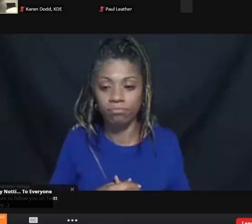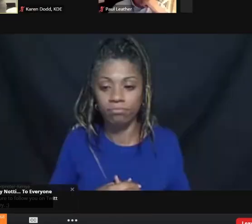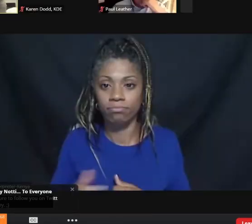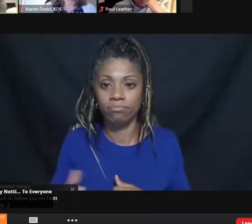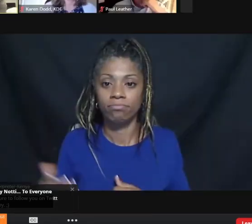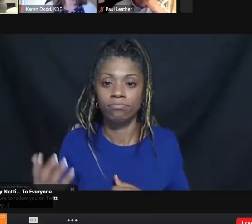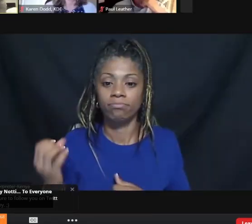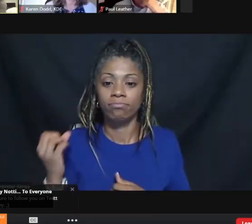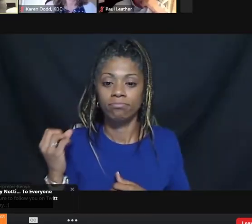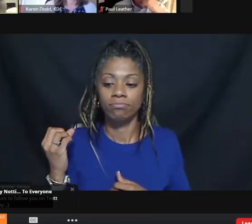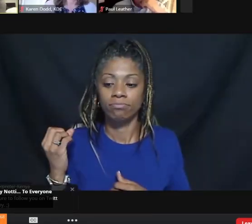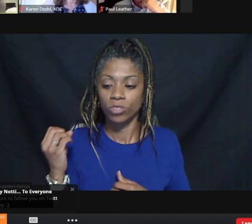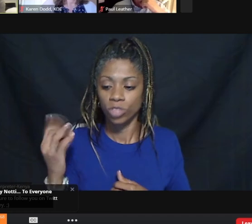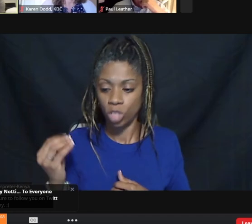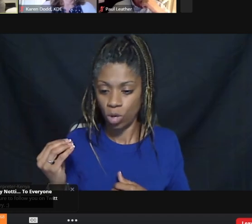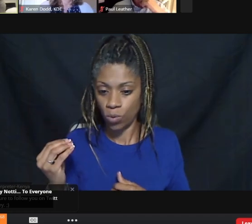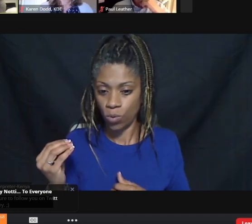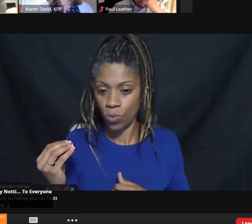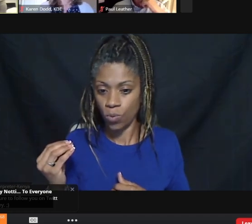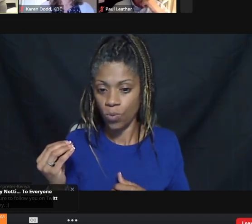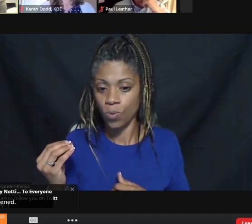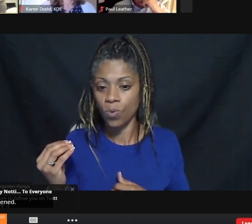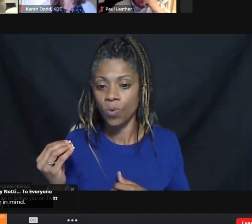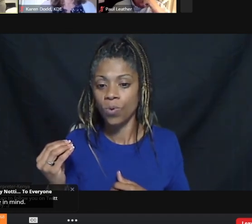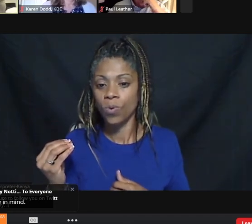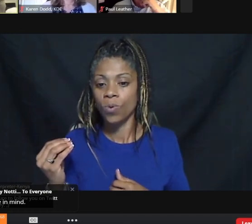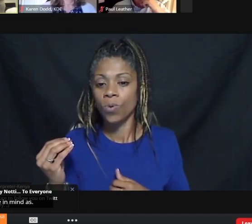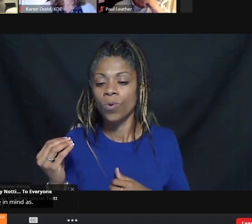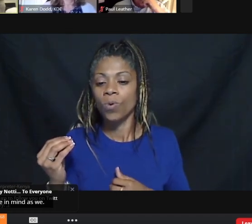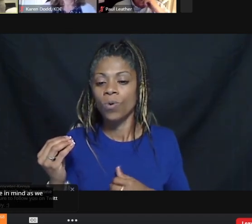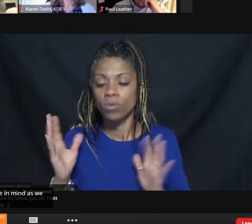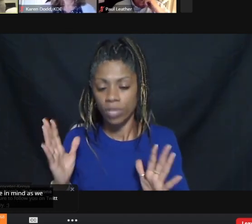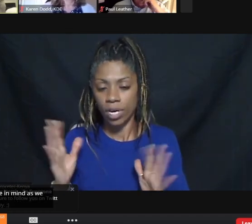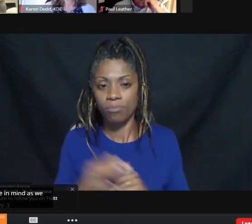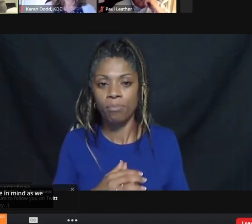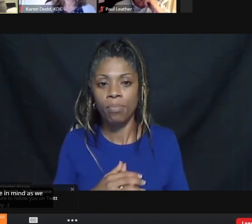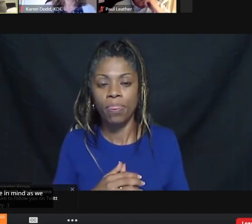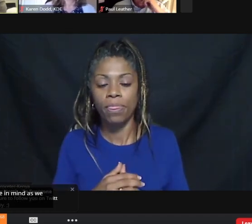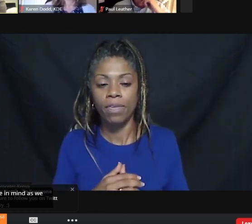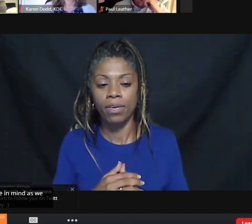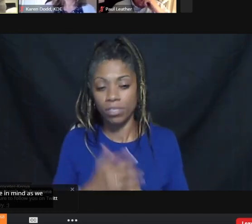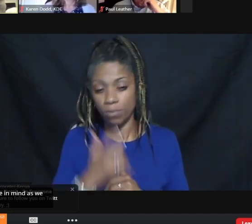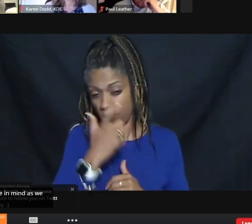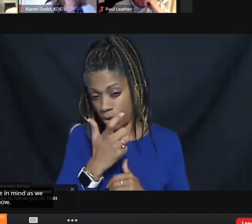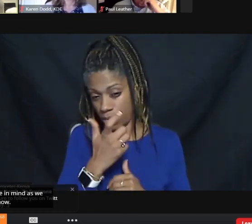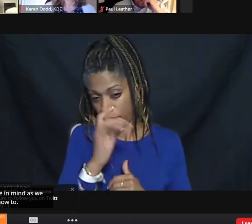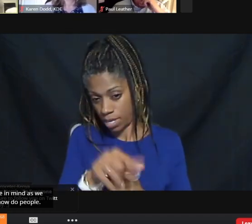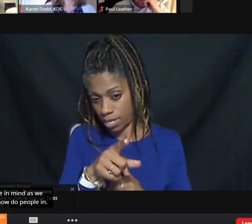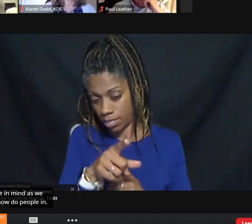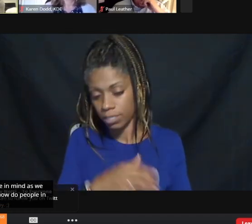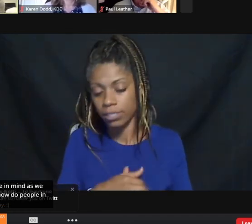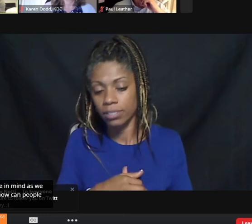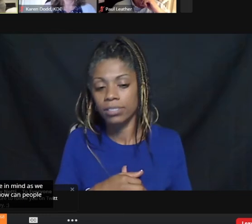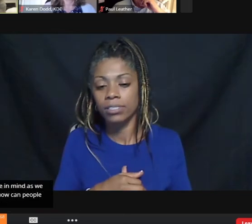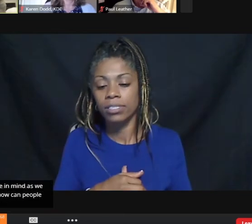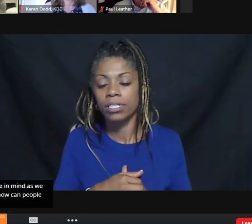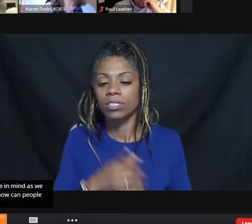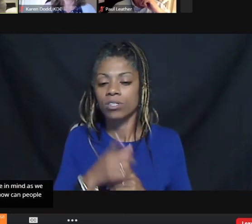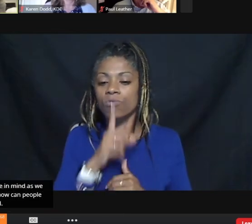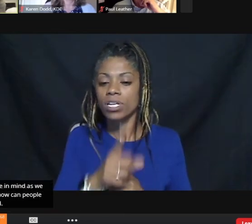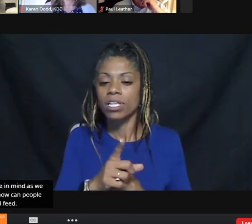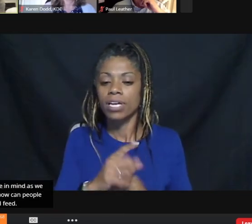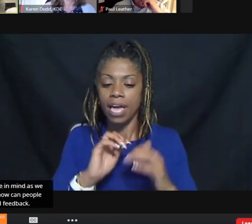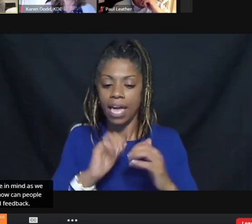So, the thing to have in mind as we listen to that was just the idea of how do people improve and how often do they